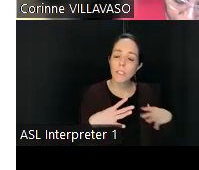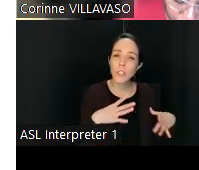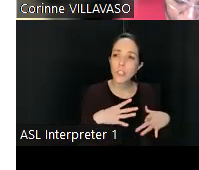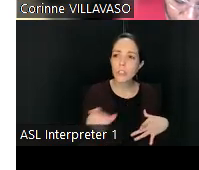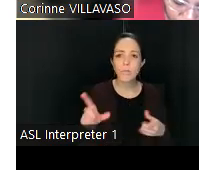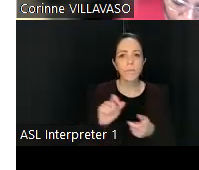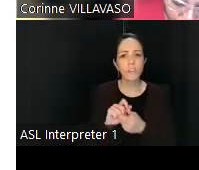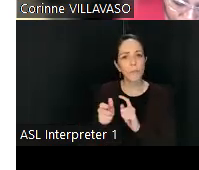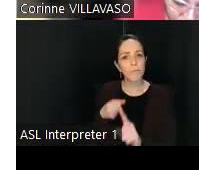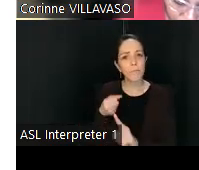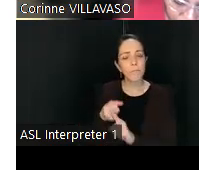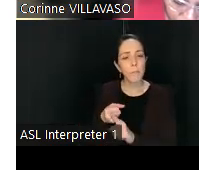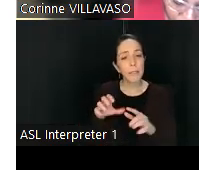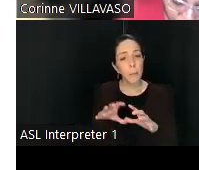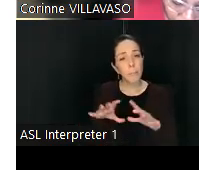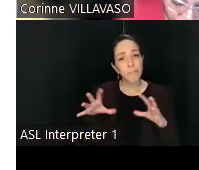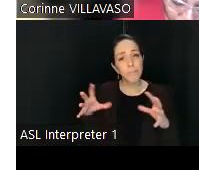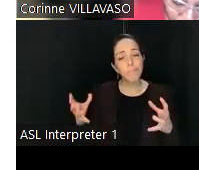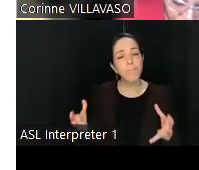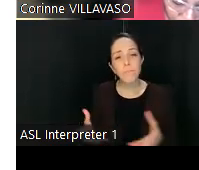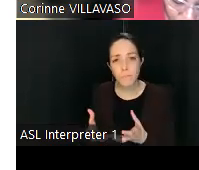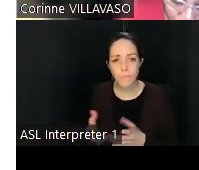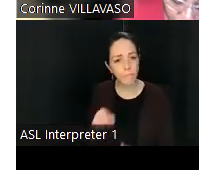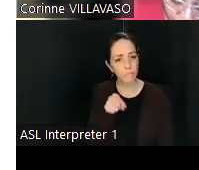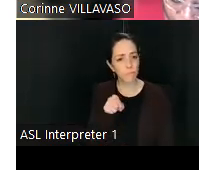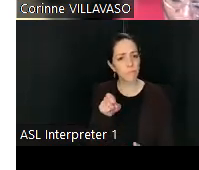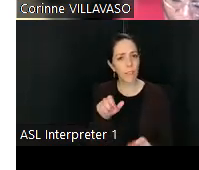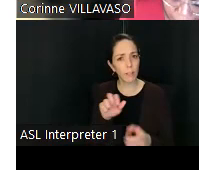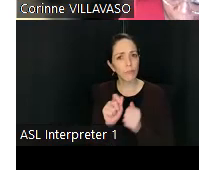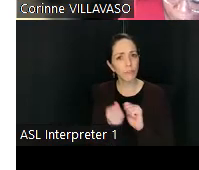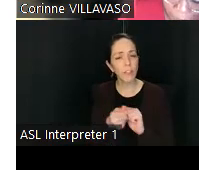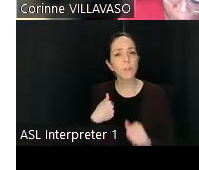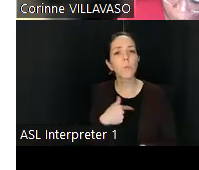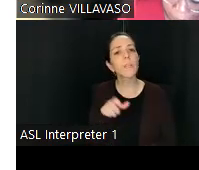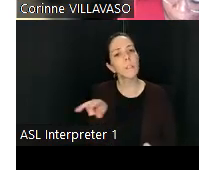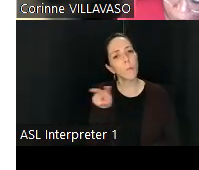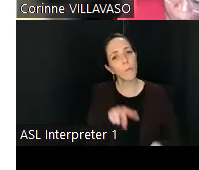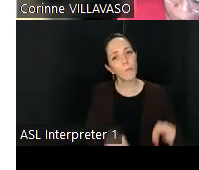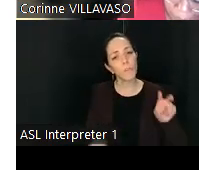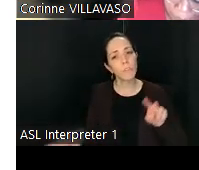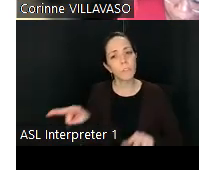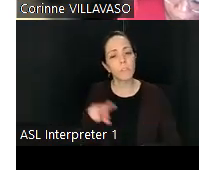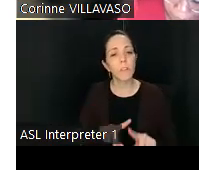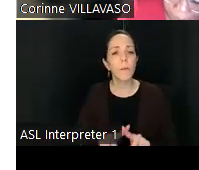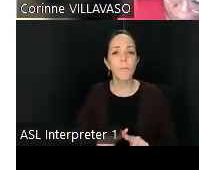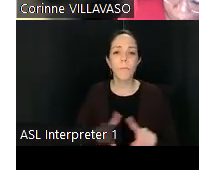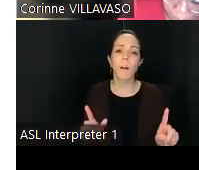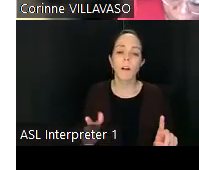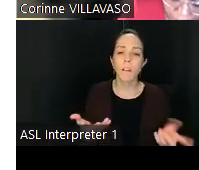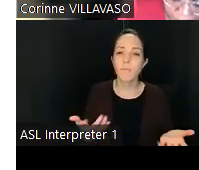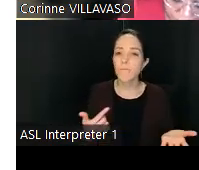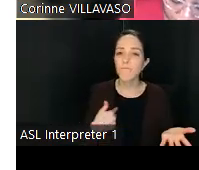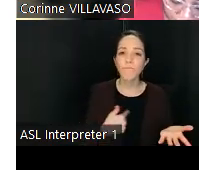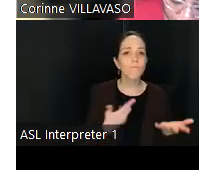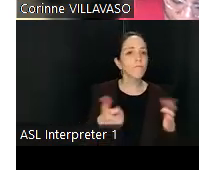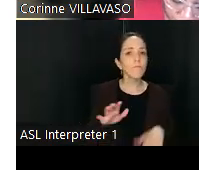this is another thing that has a potential to really change the world. We need oversight. But we don't want board members